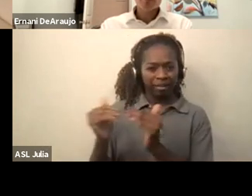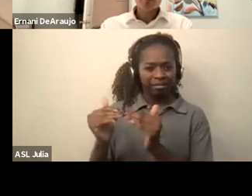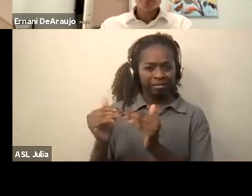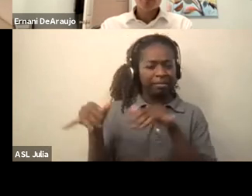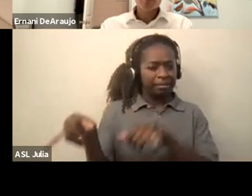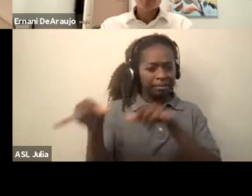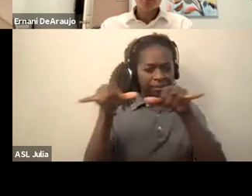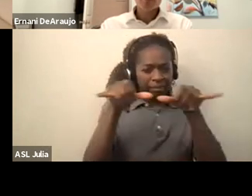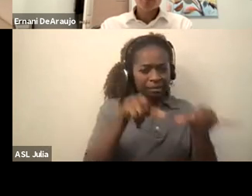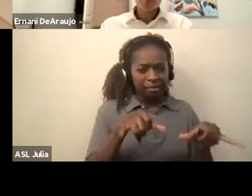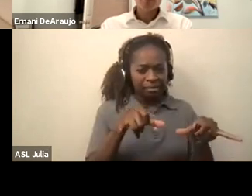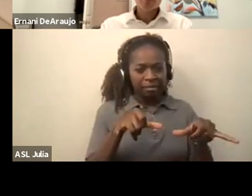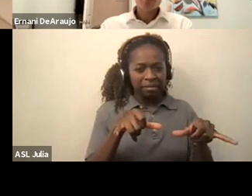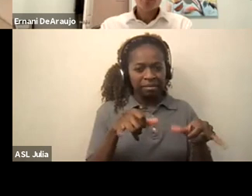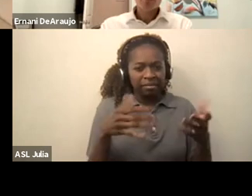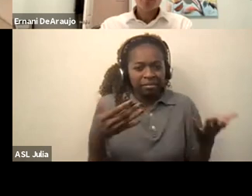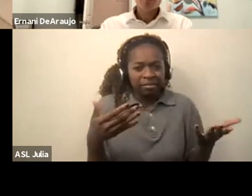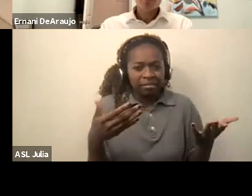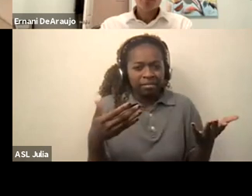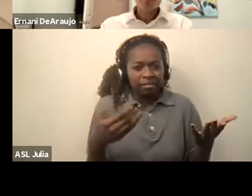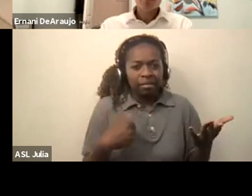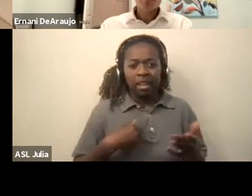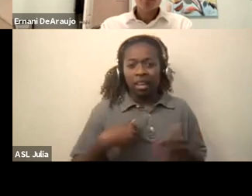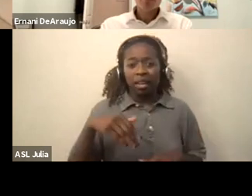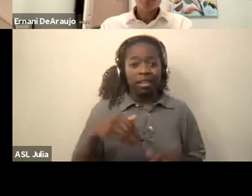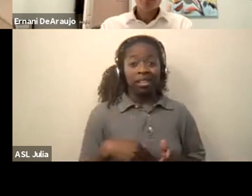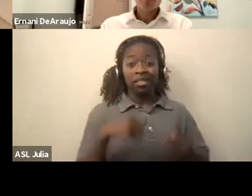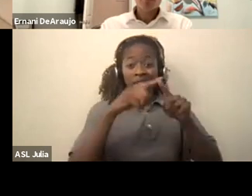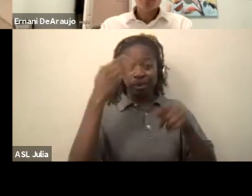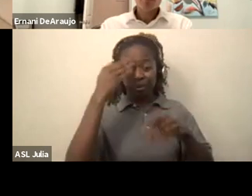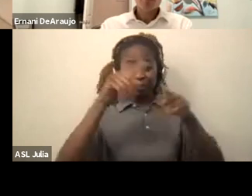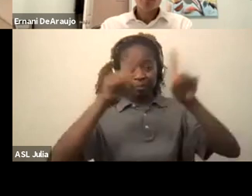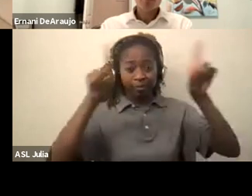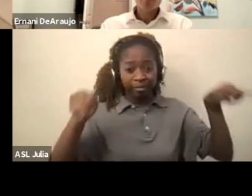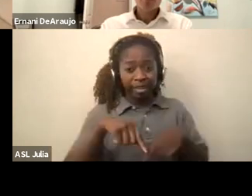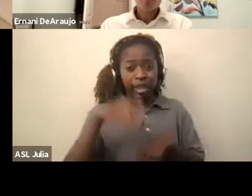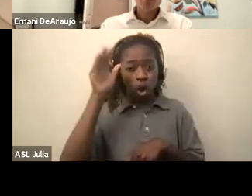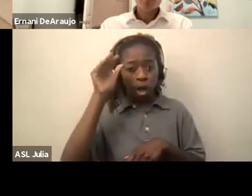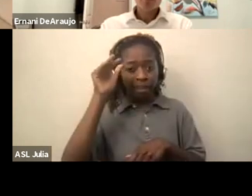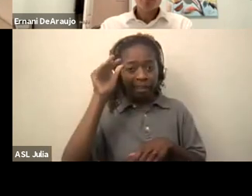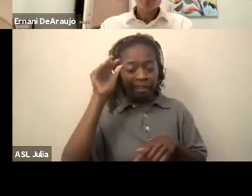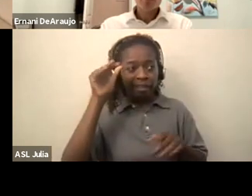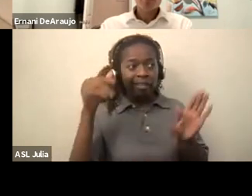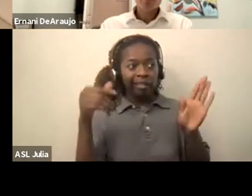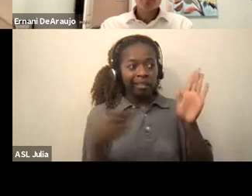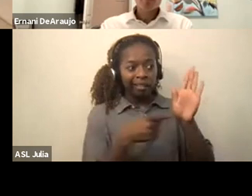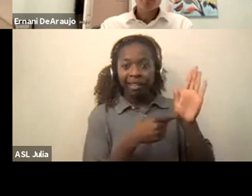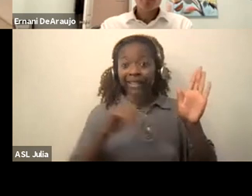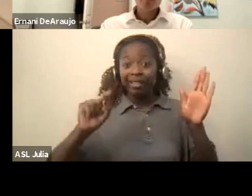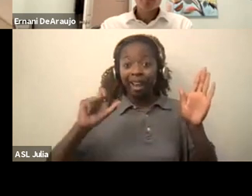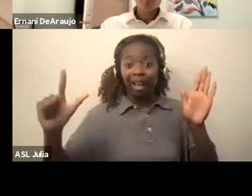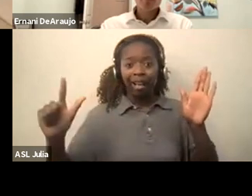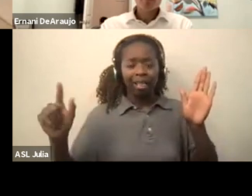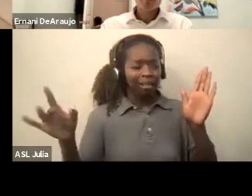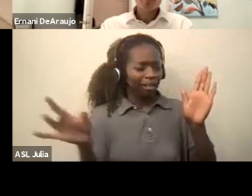pinning a tale on a donkey mckinley students comprise about 100 students yet can comprise